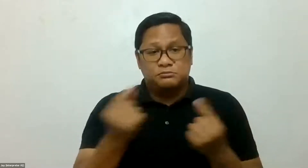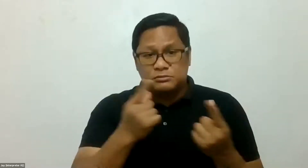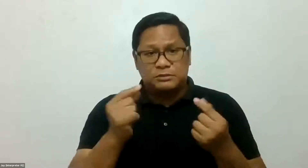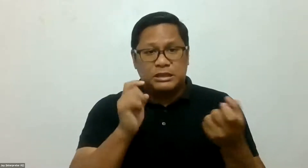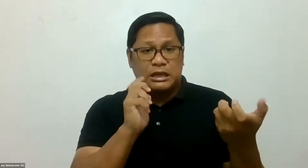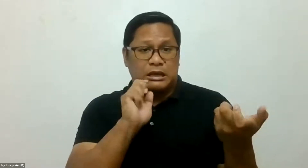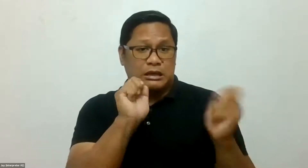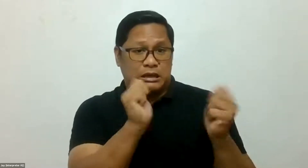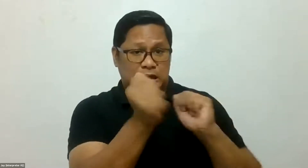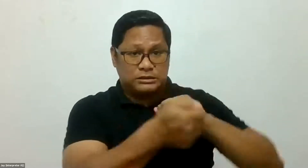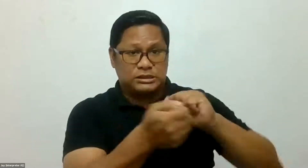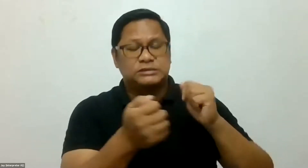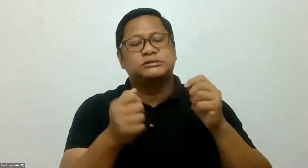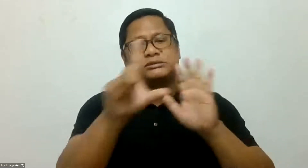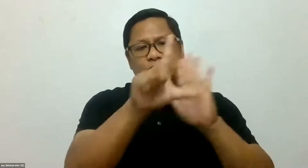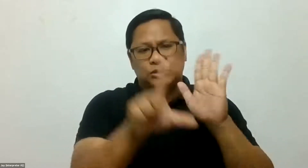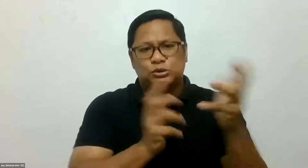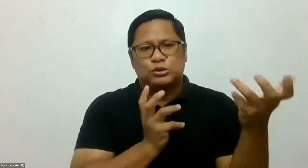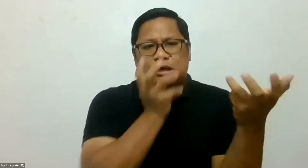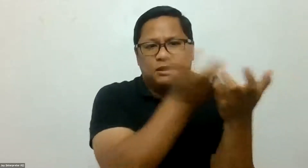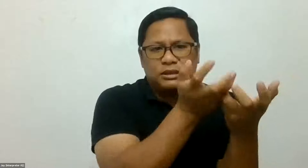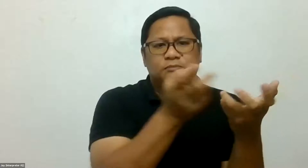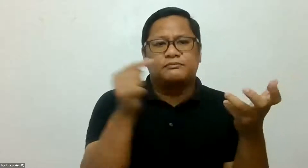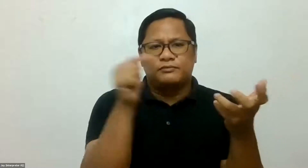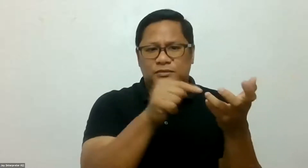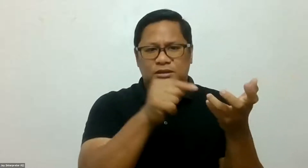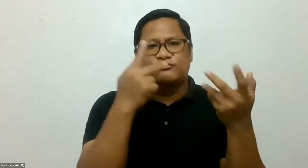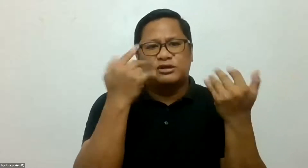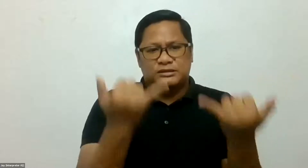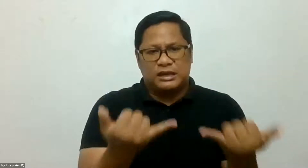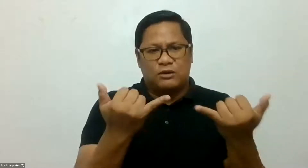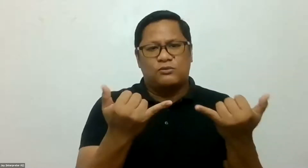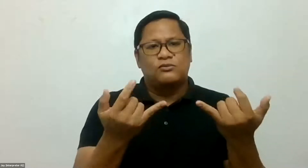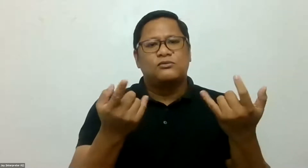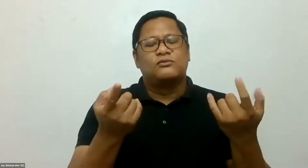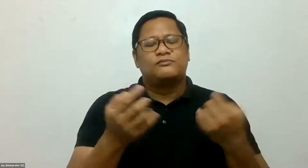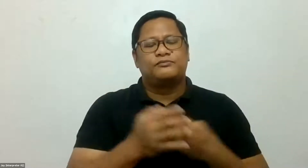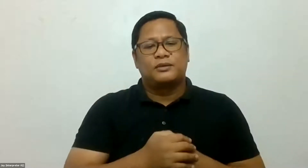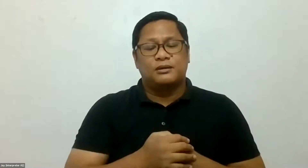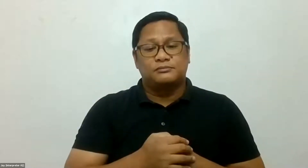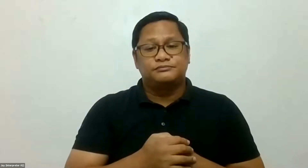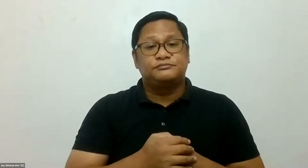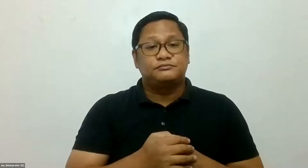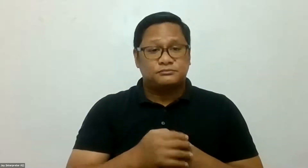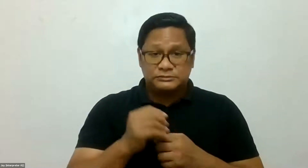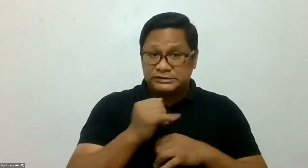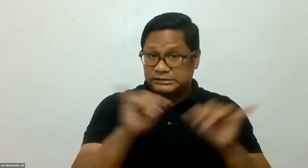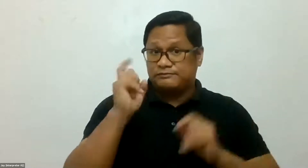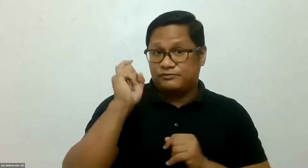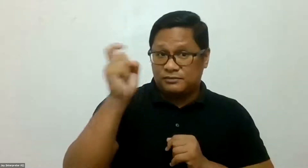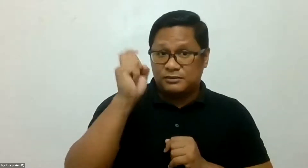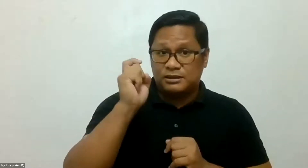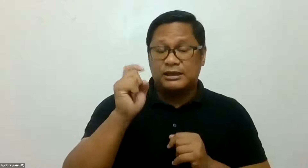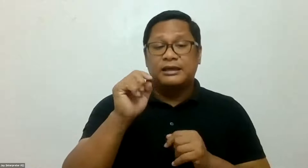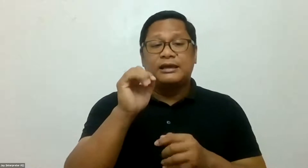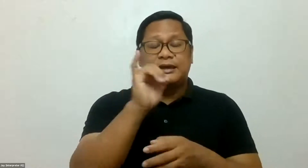adjust, no, the law to adapt to the present times. Just as urgent, the National Integrated